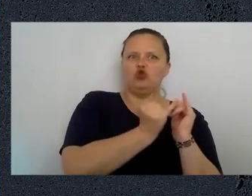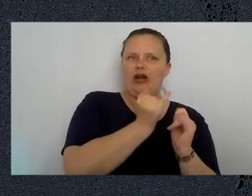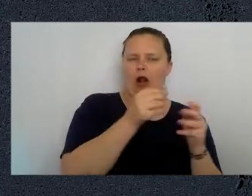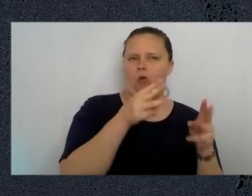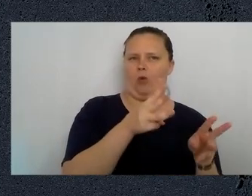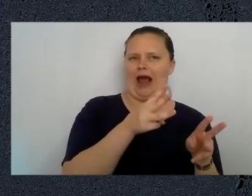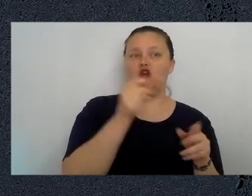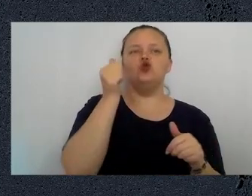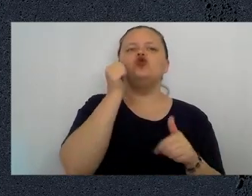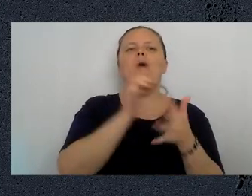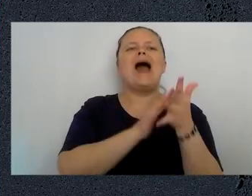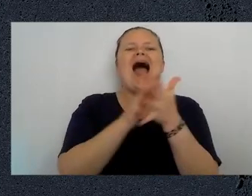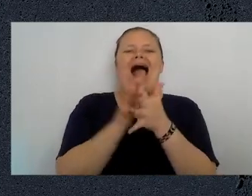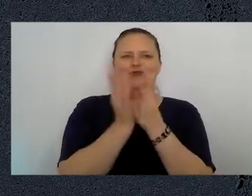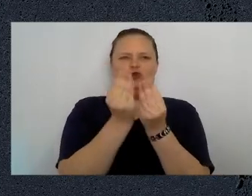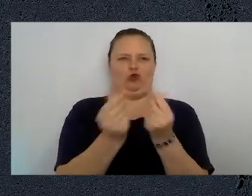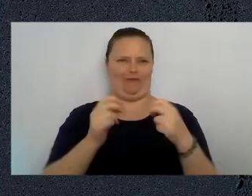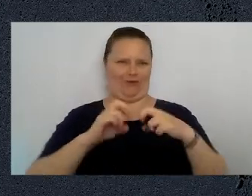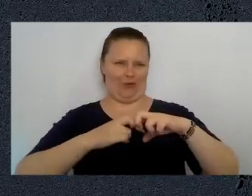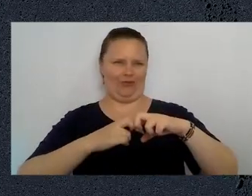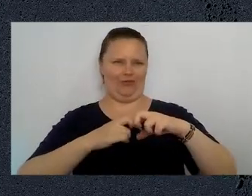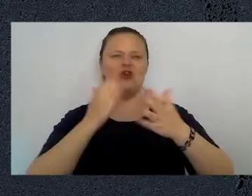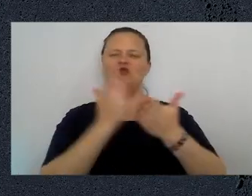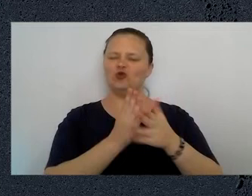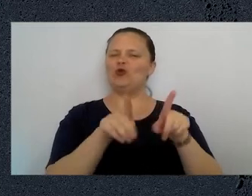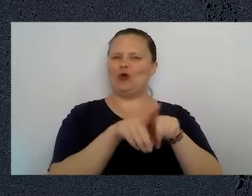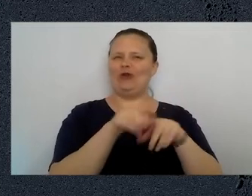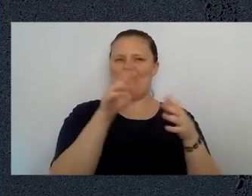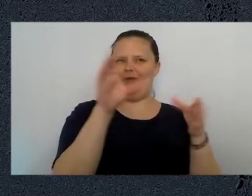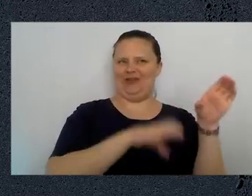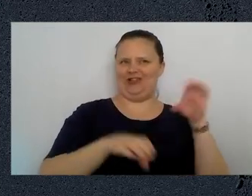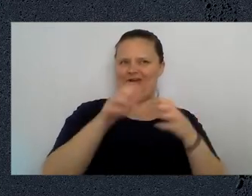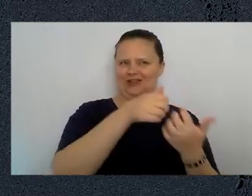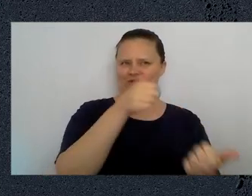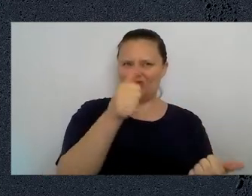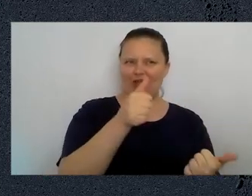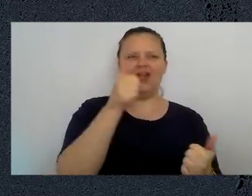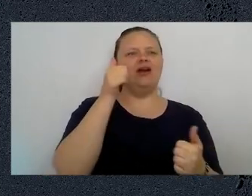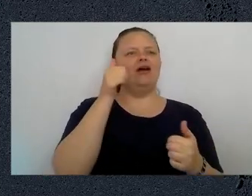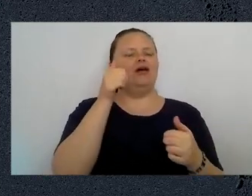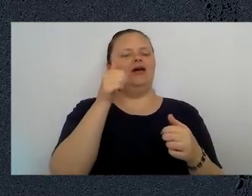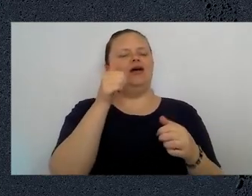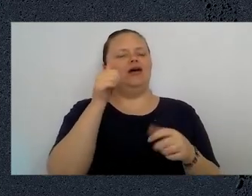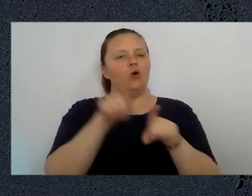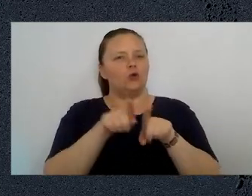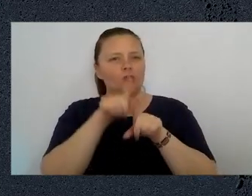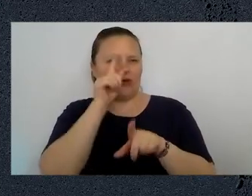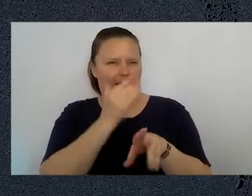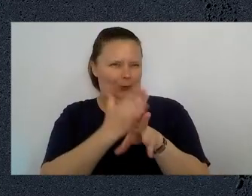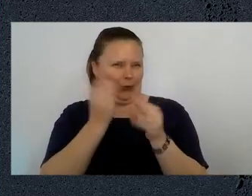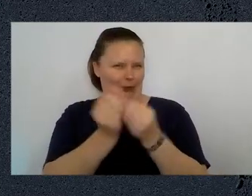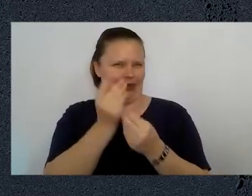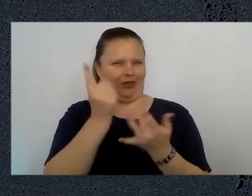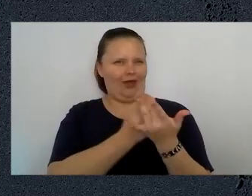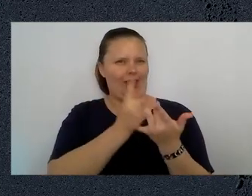problem. That's what you get from a science degree. You know how to work with other people. You know how to think to